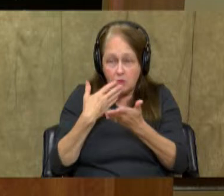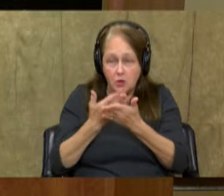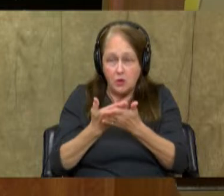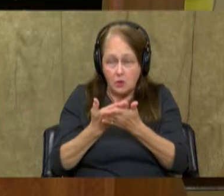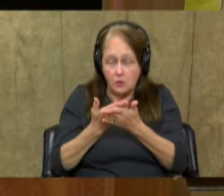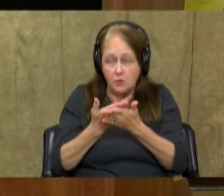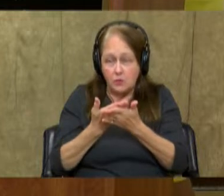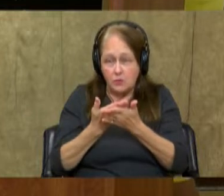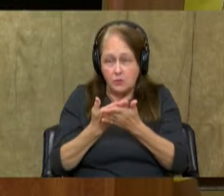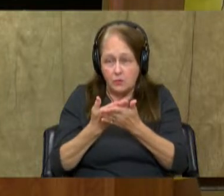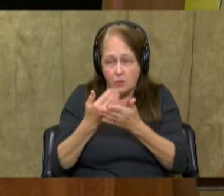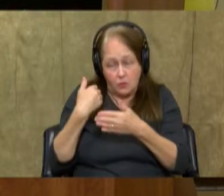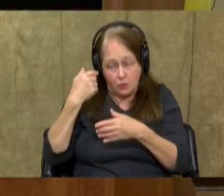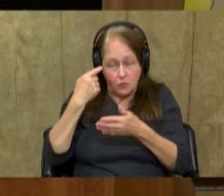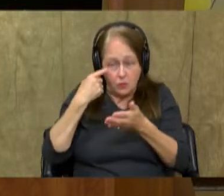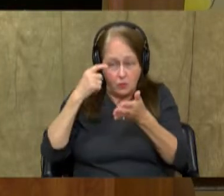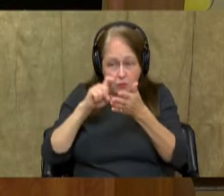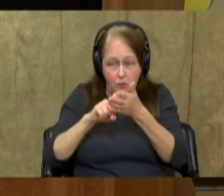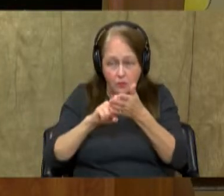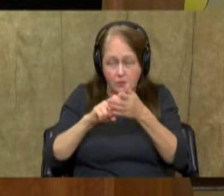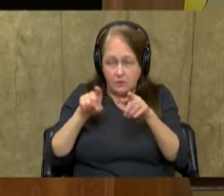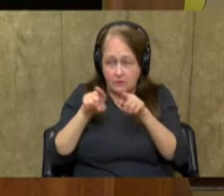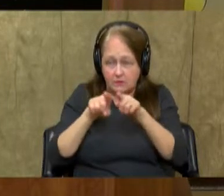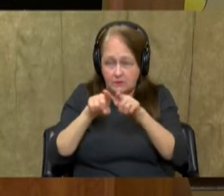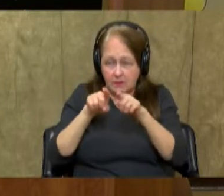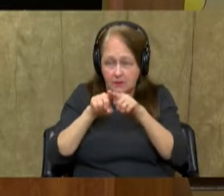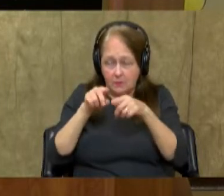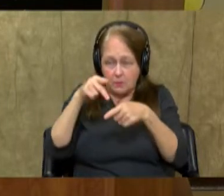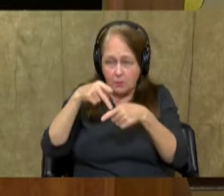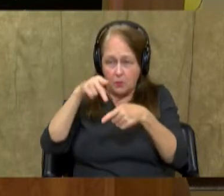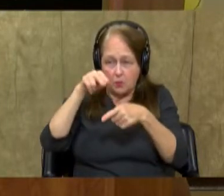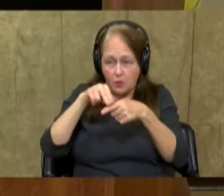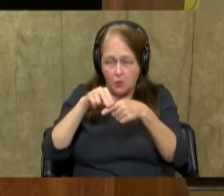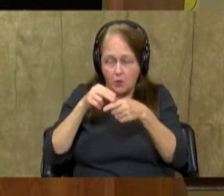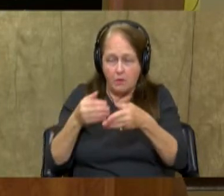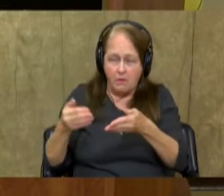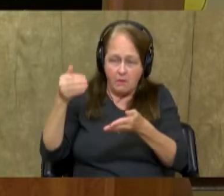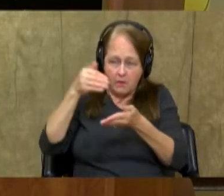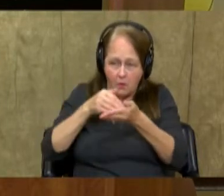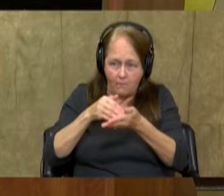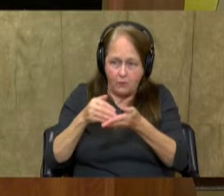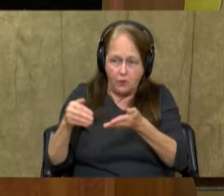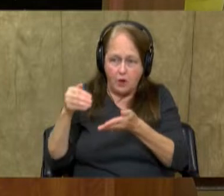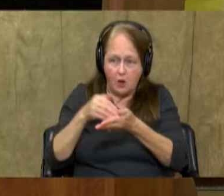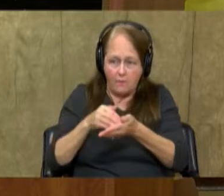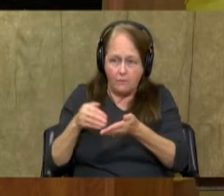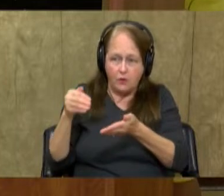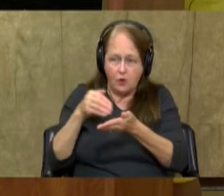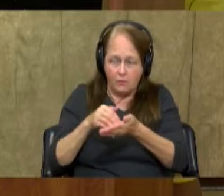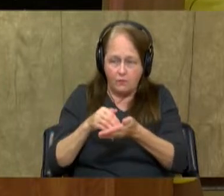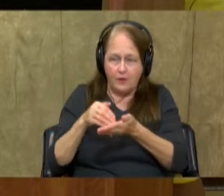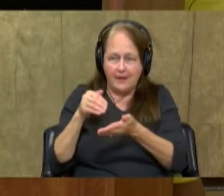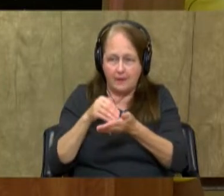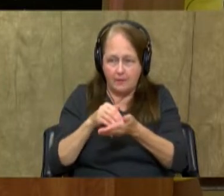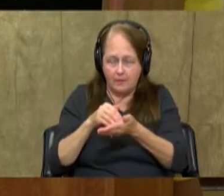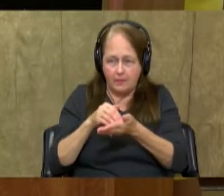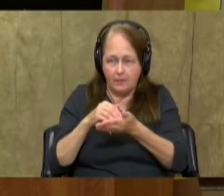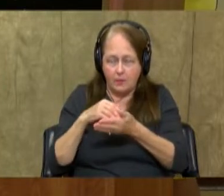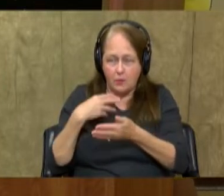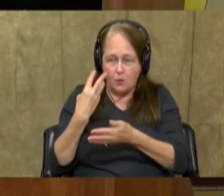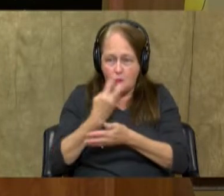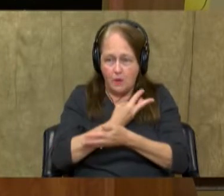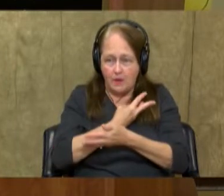Good. So I noticed it was the same pronoun being used over and over again. In the first sentence, we had